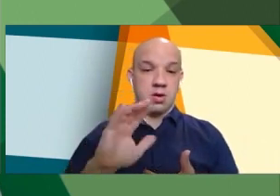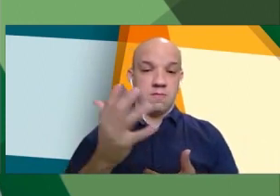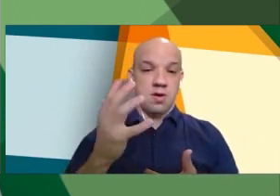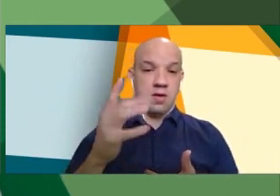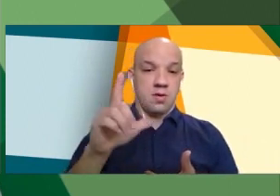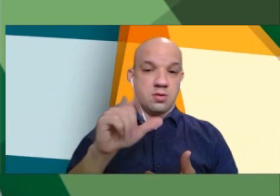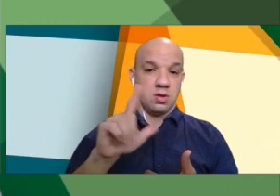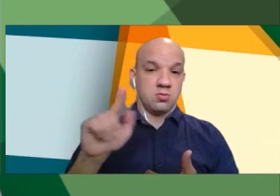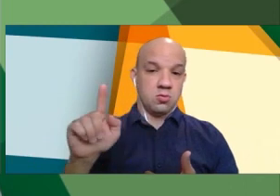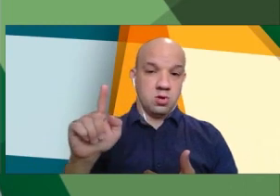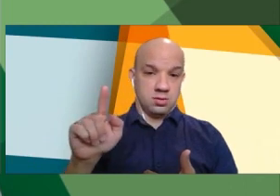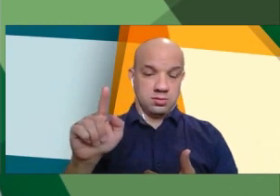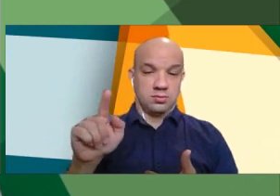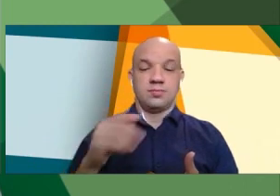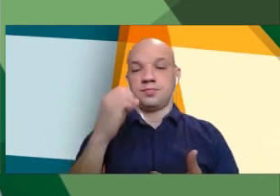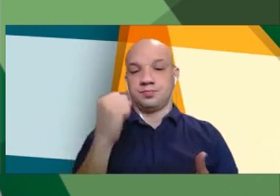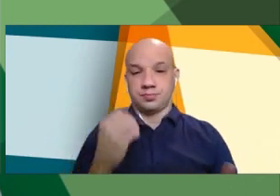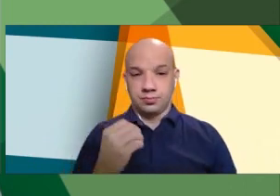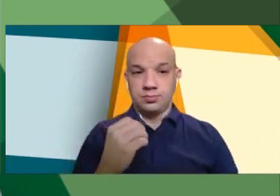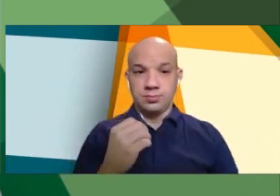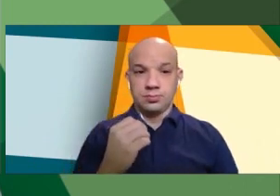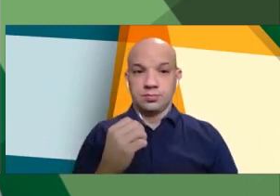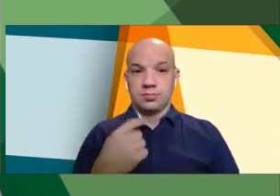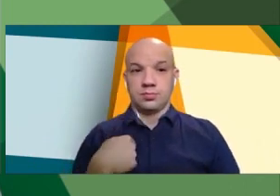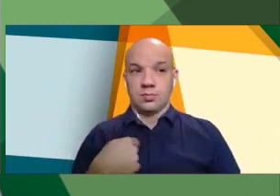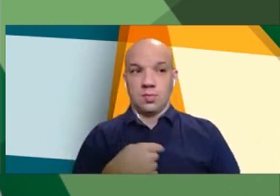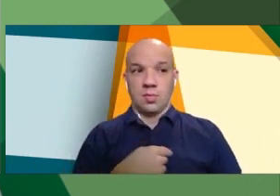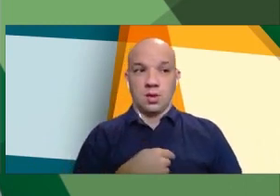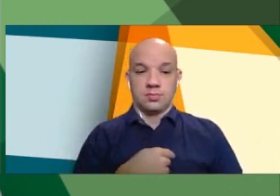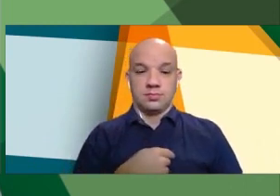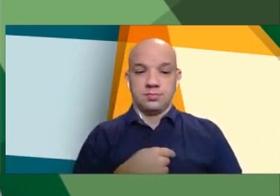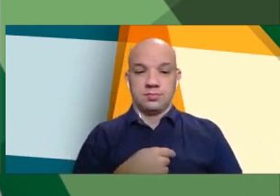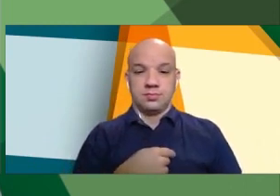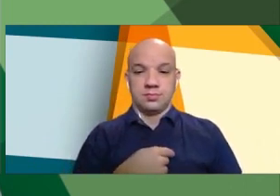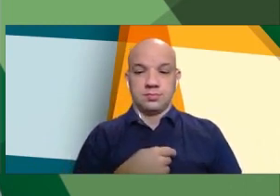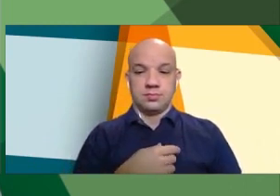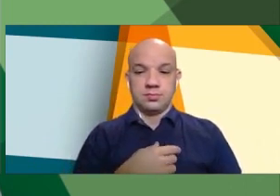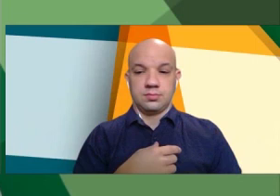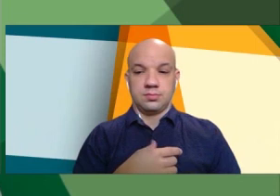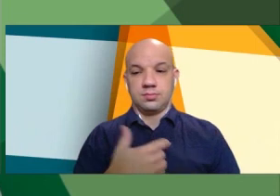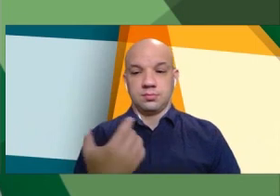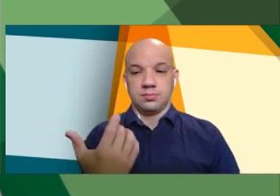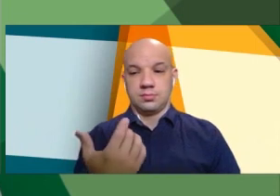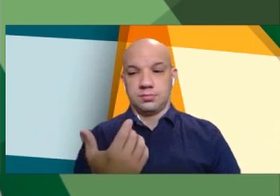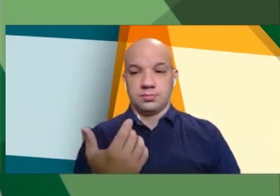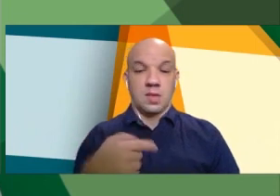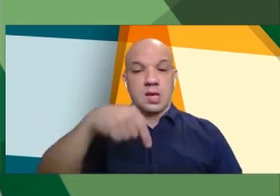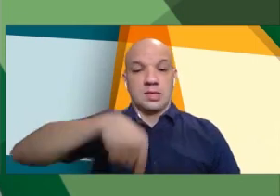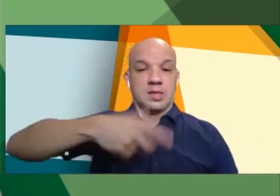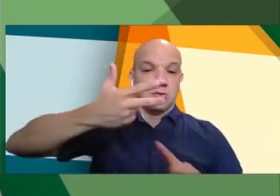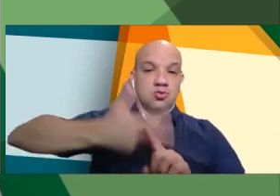2021. So we are that's this quarterly report and